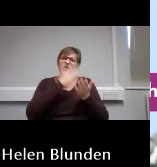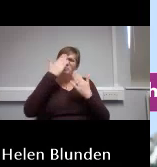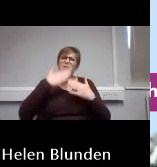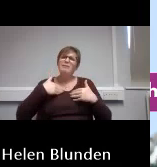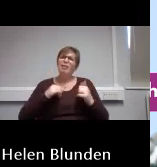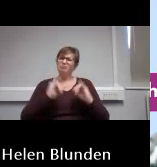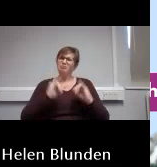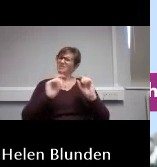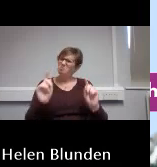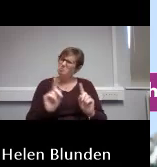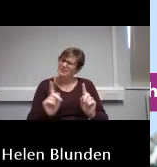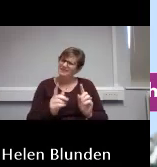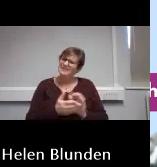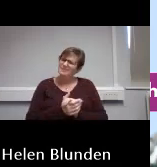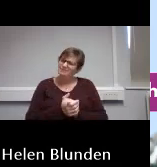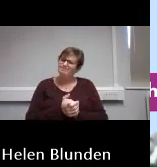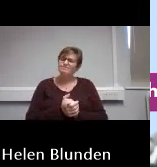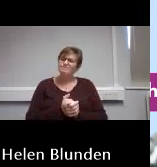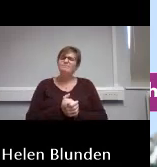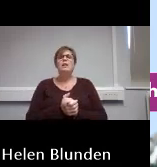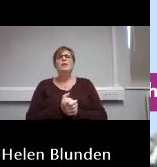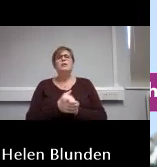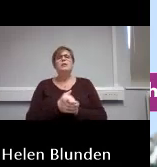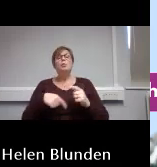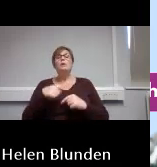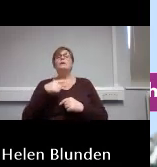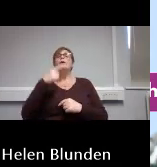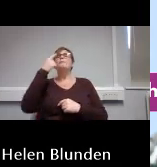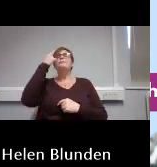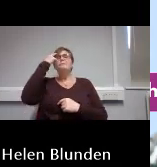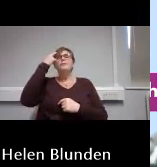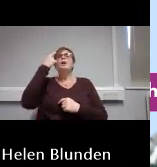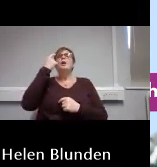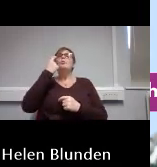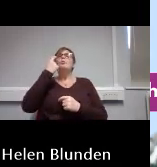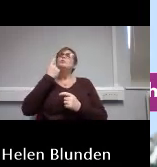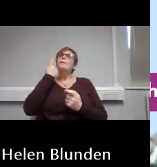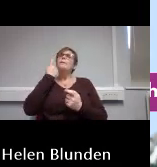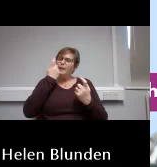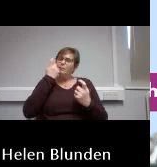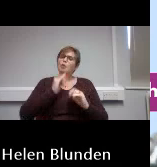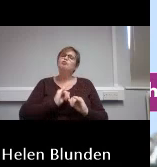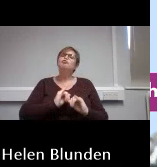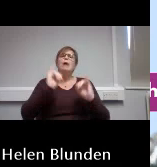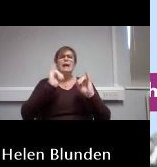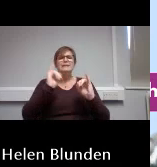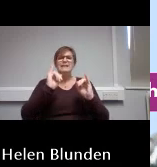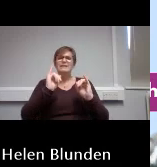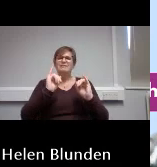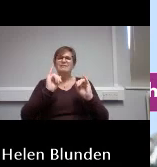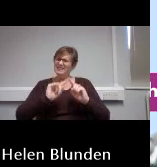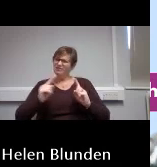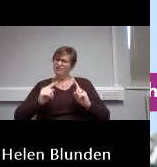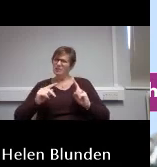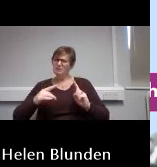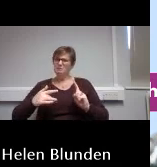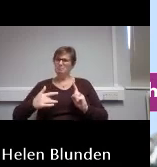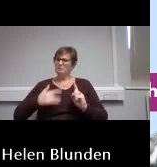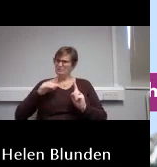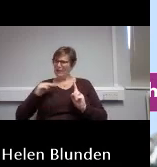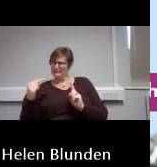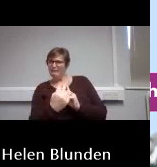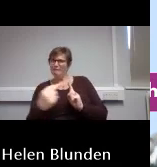crisis. We're very mindful that when considering crisis, there's different perspectives.